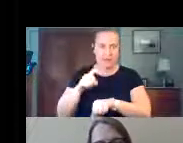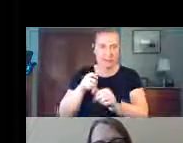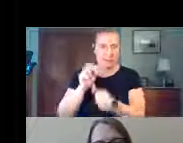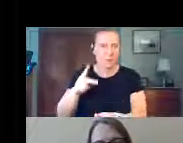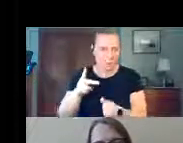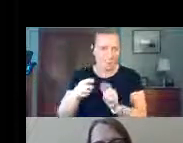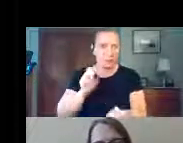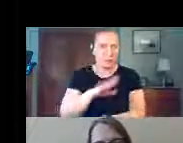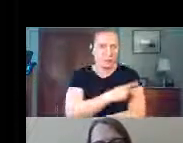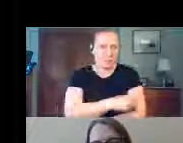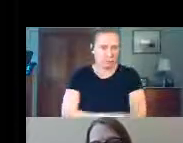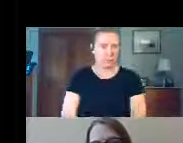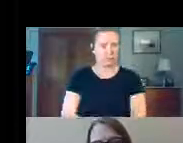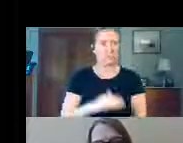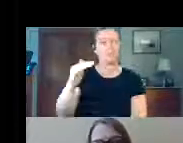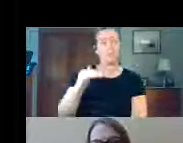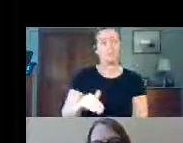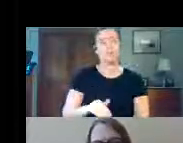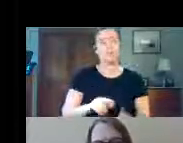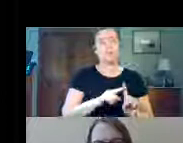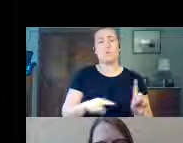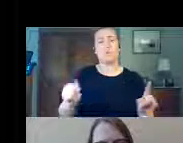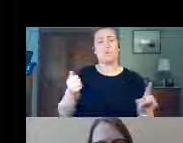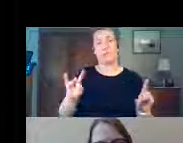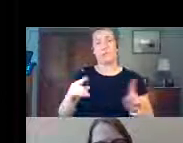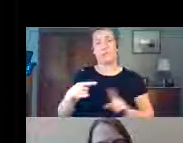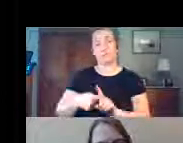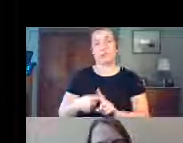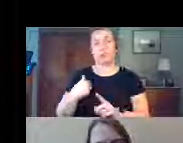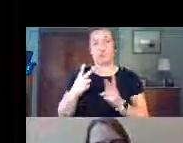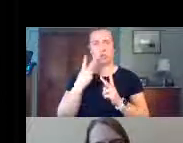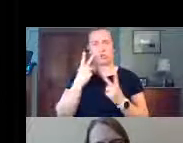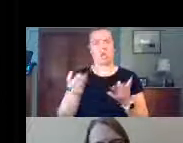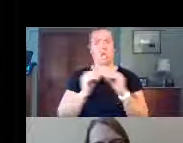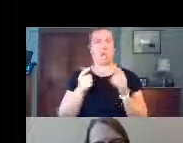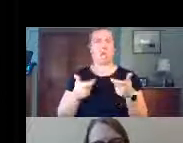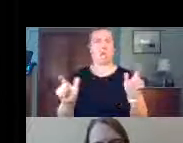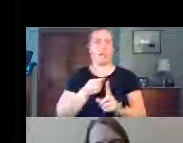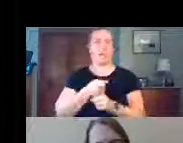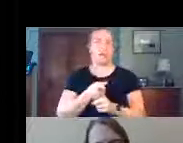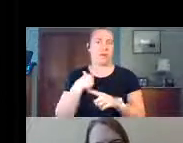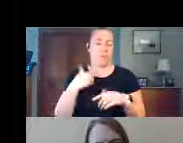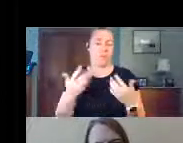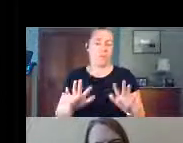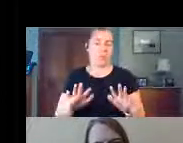at sustainment, and out to 18 months, we saw an even greater impact there, that we maintained and improved our